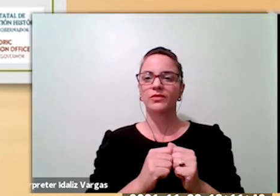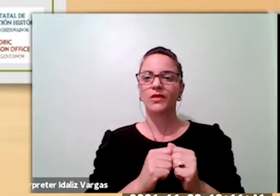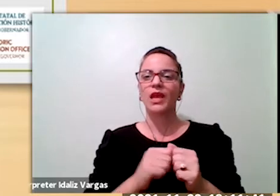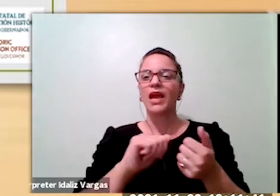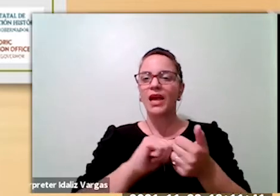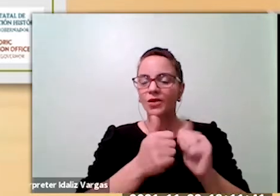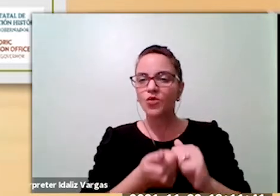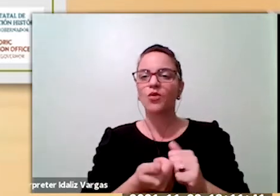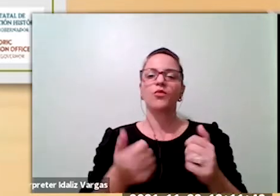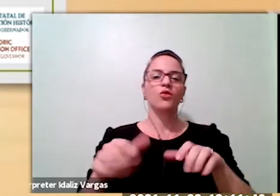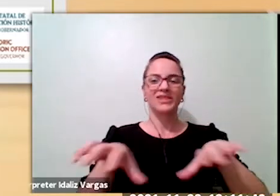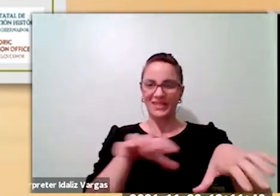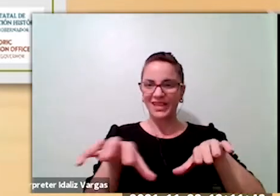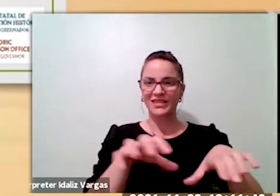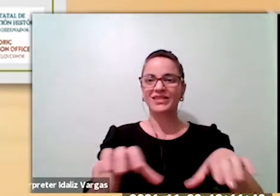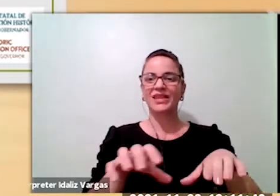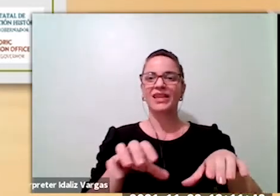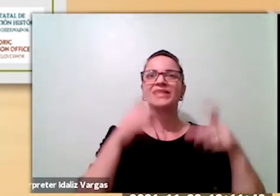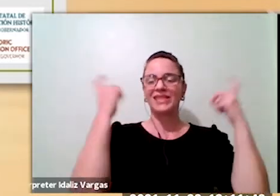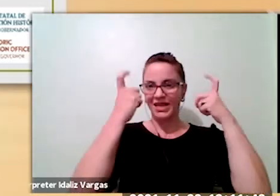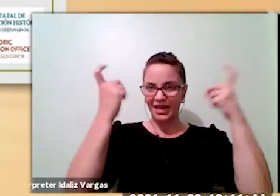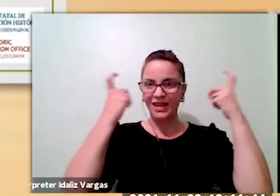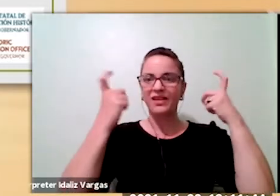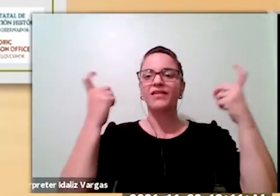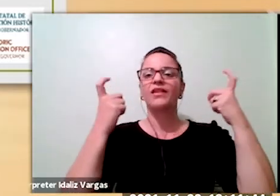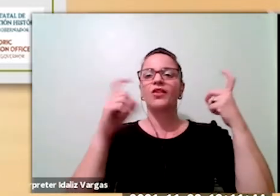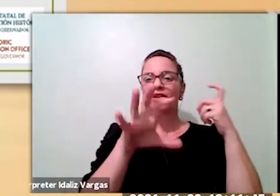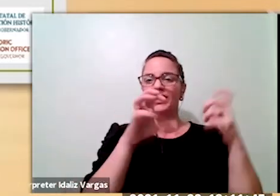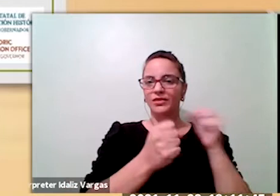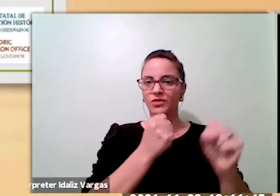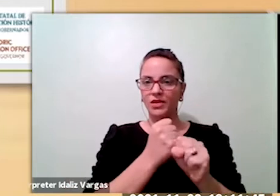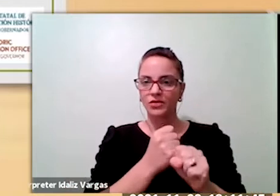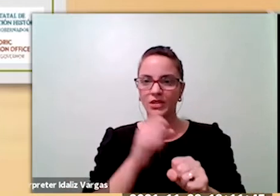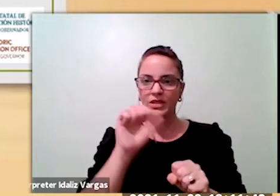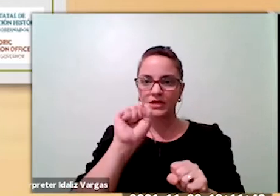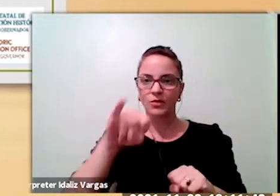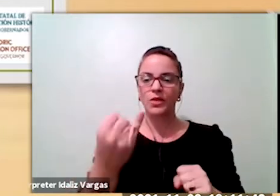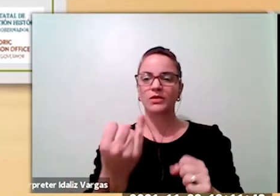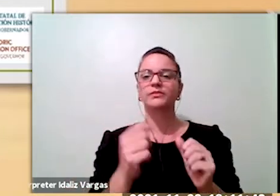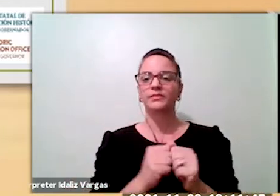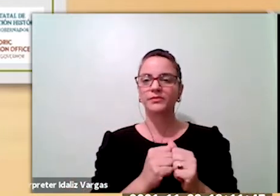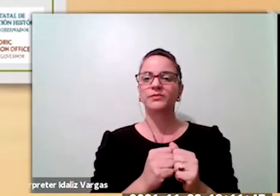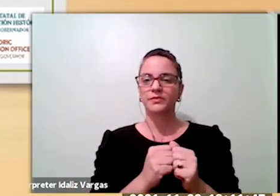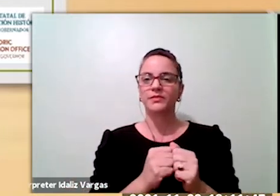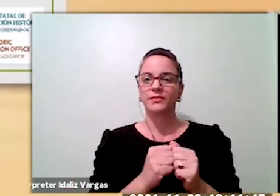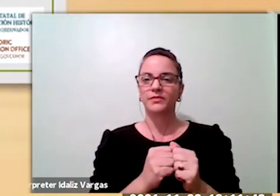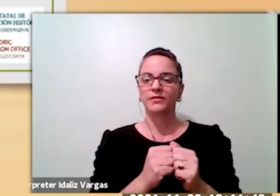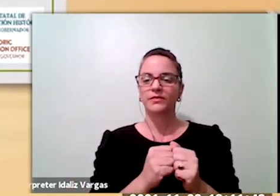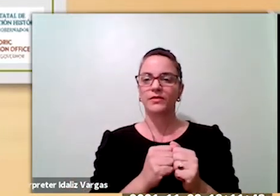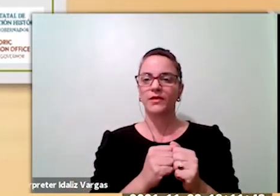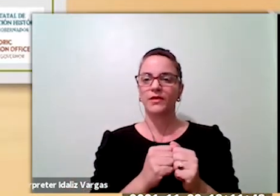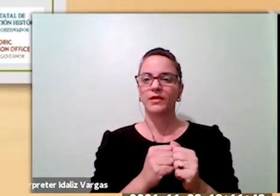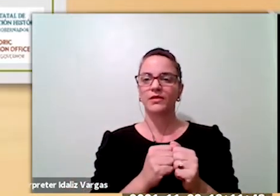efforts to celebrate the 500th year since the foundation of the city of San Juan de Puerto